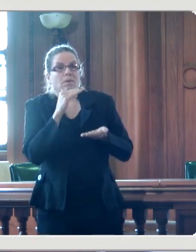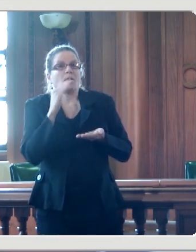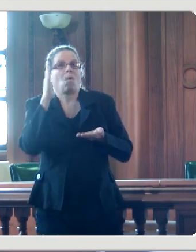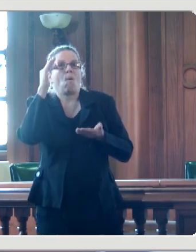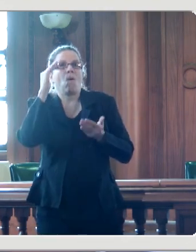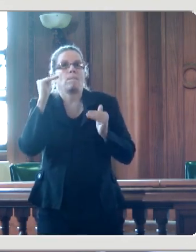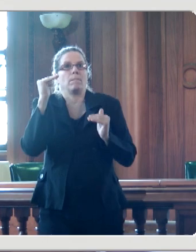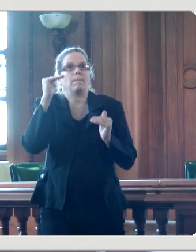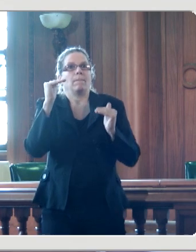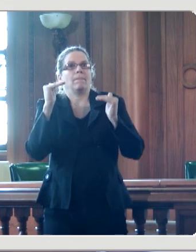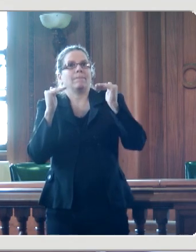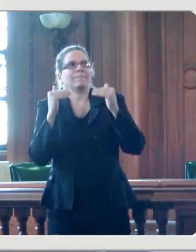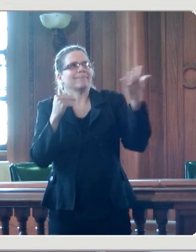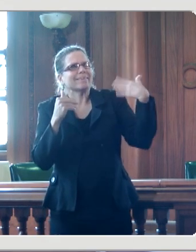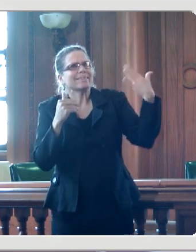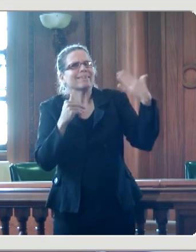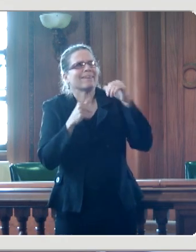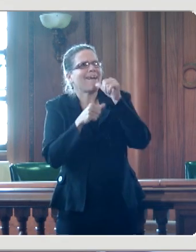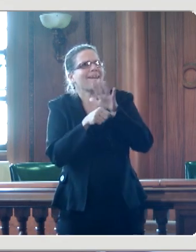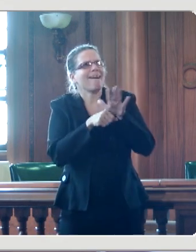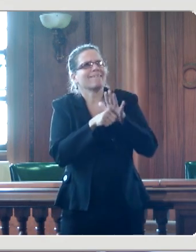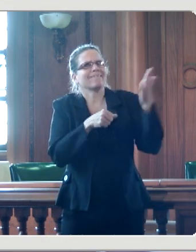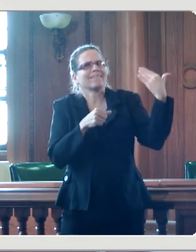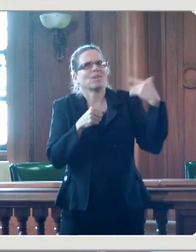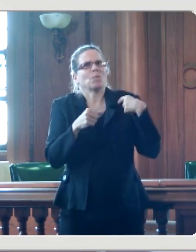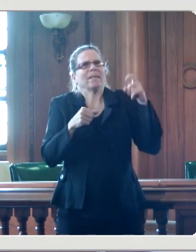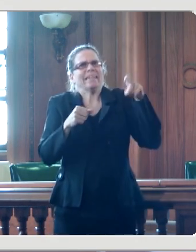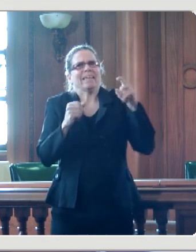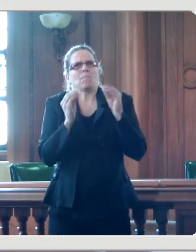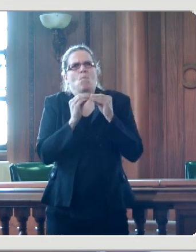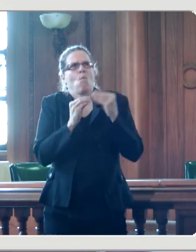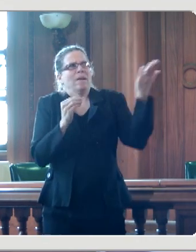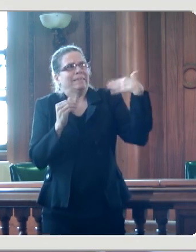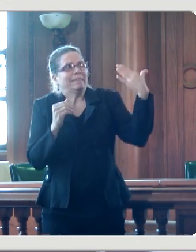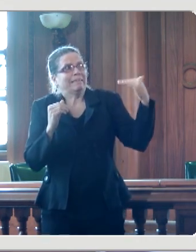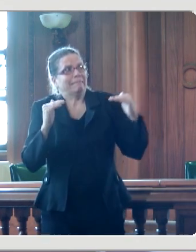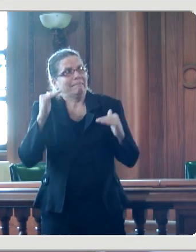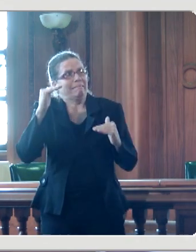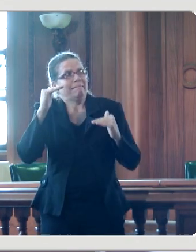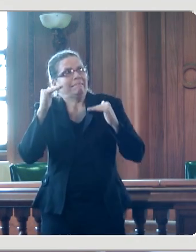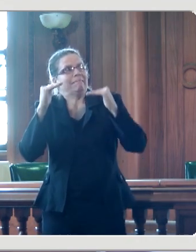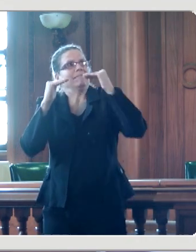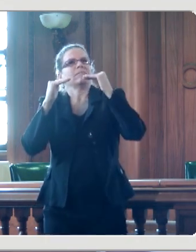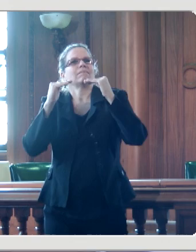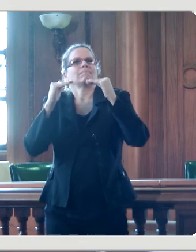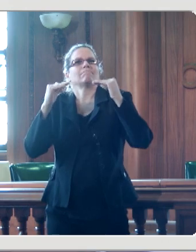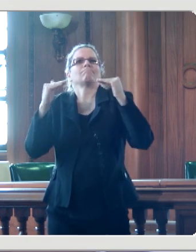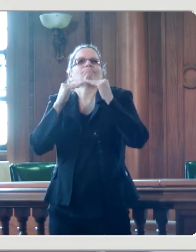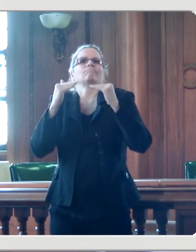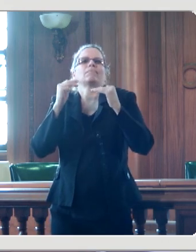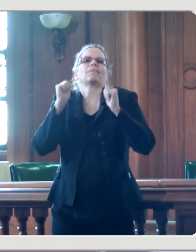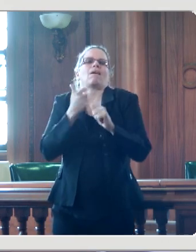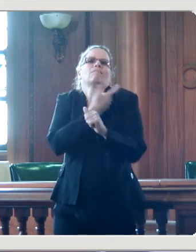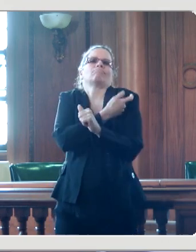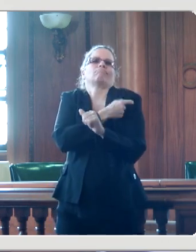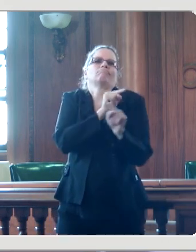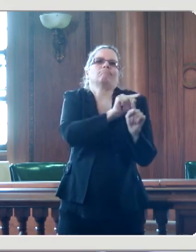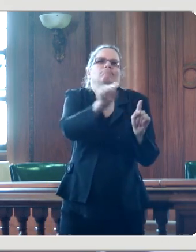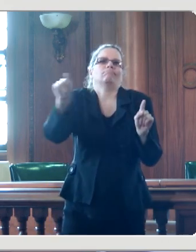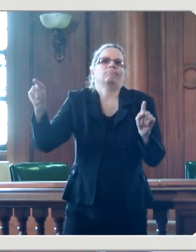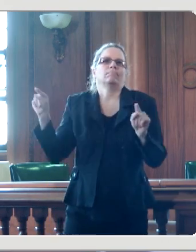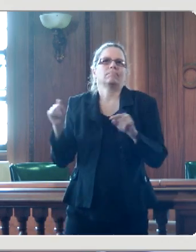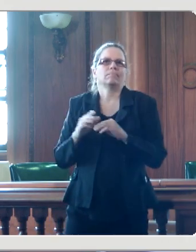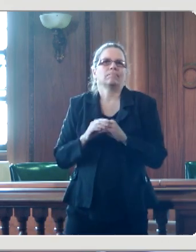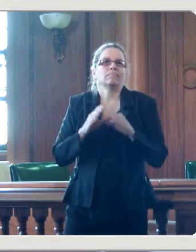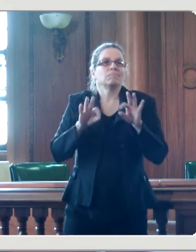on the federal level needs to be picked up ASAP. And I think, you know, again, I indicated about fire and police, but also